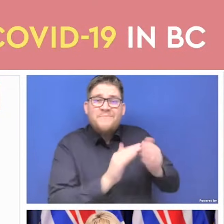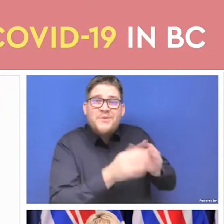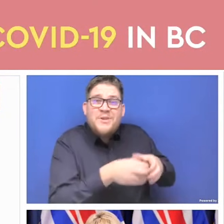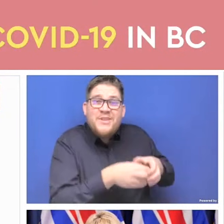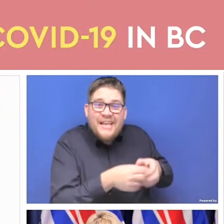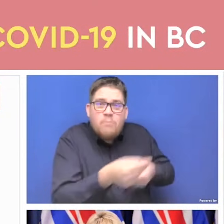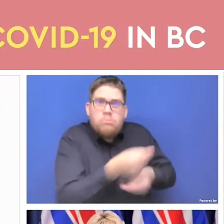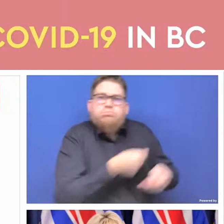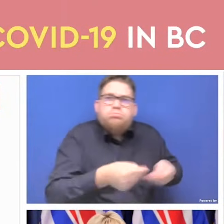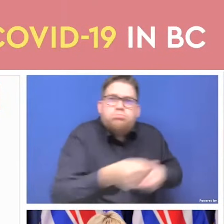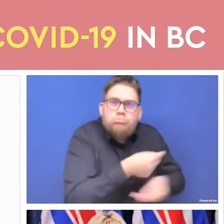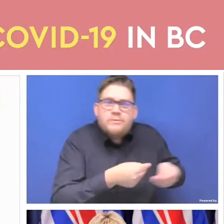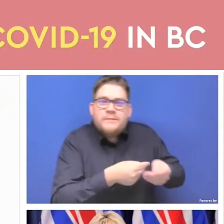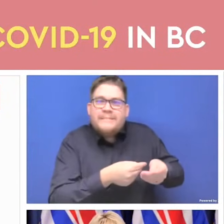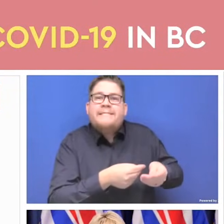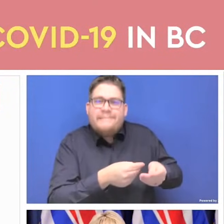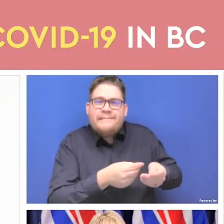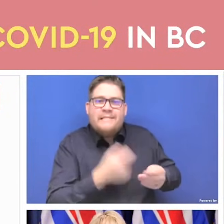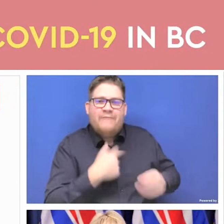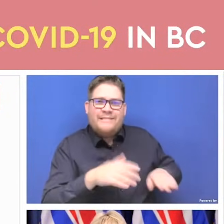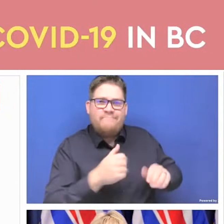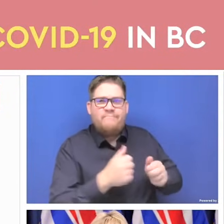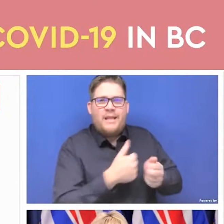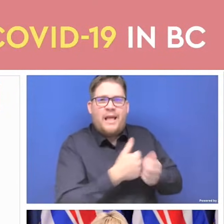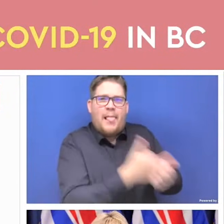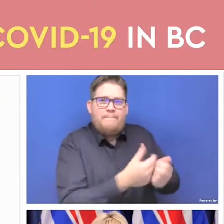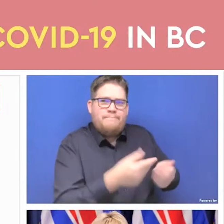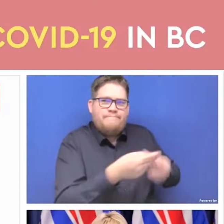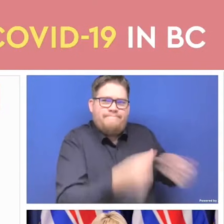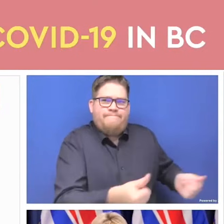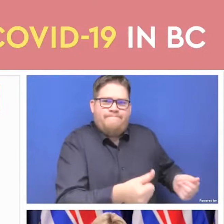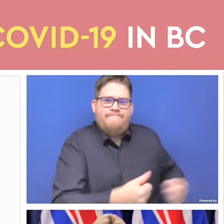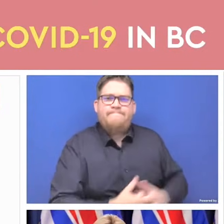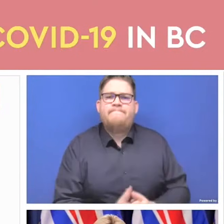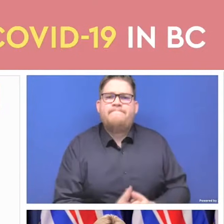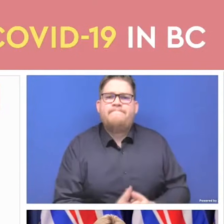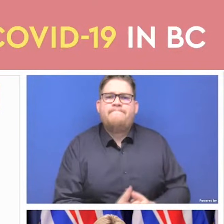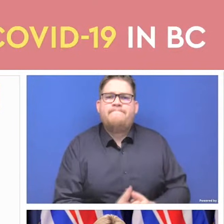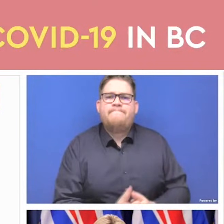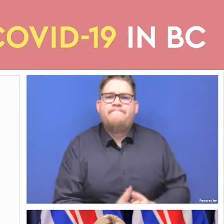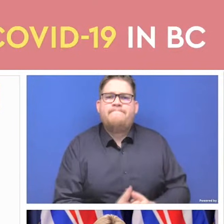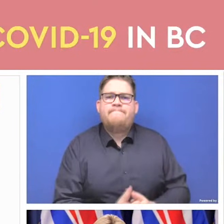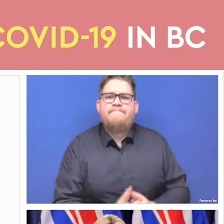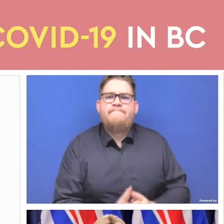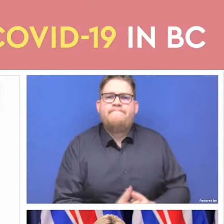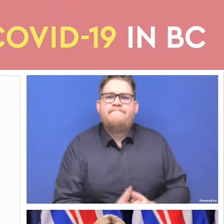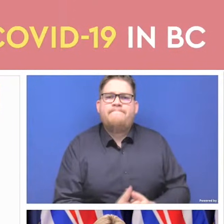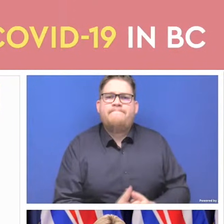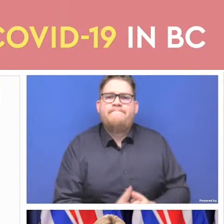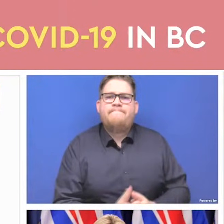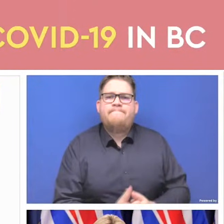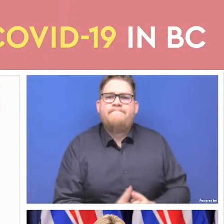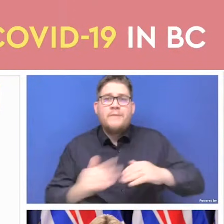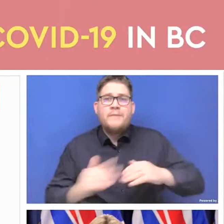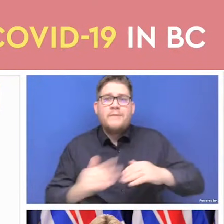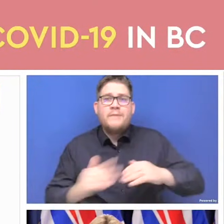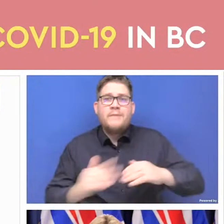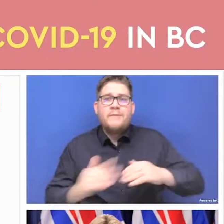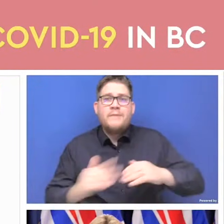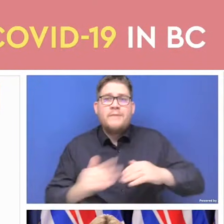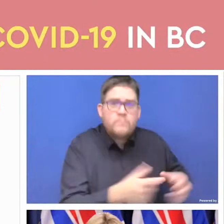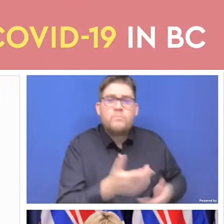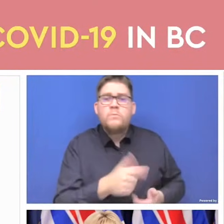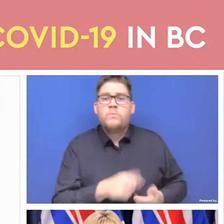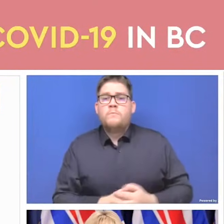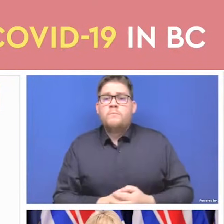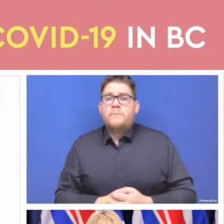members who are living in and near communities, as well as Indigenous people living in urban areas. So we are starting, as I mentioned, with those